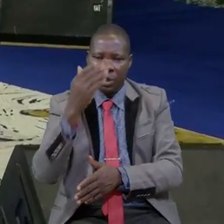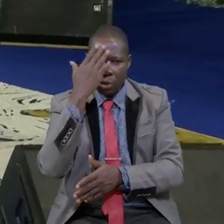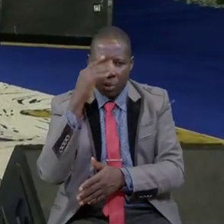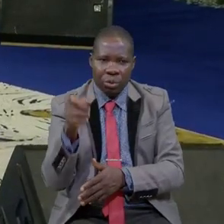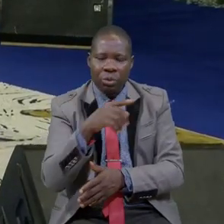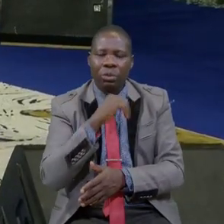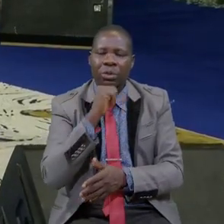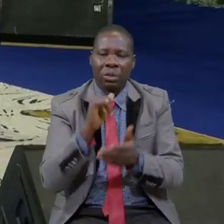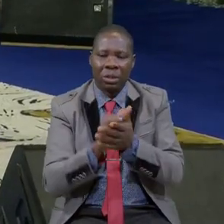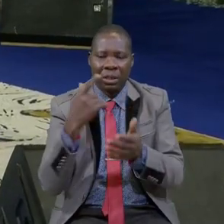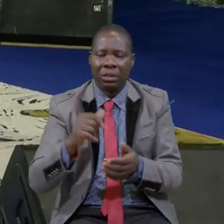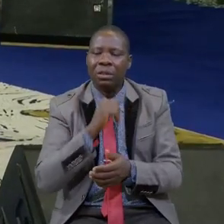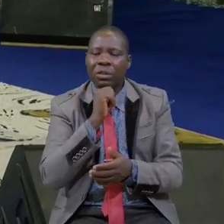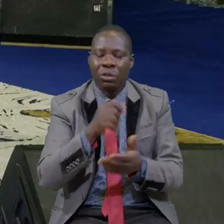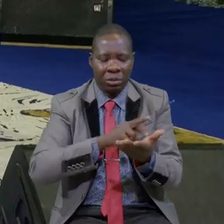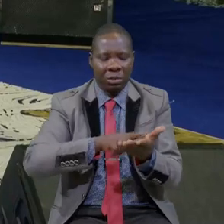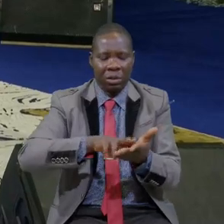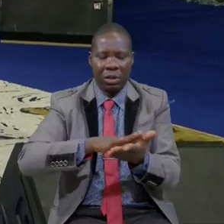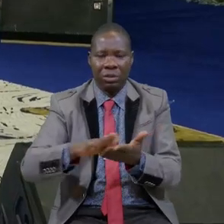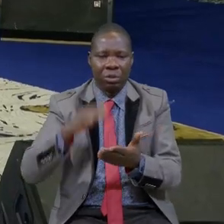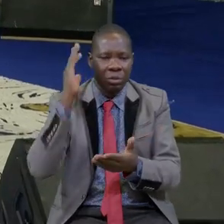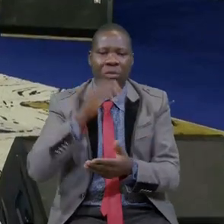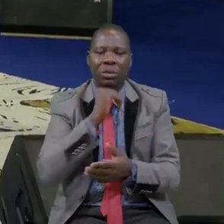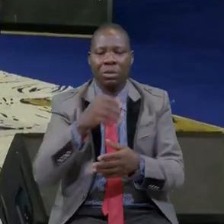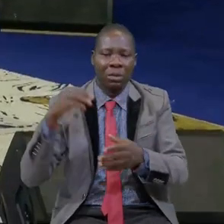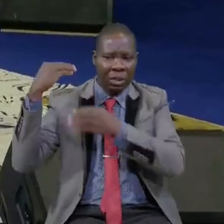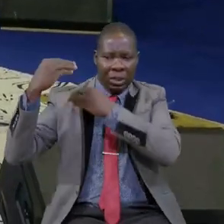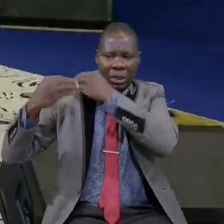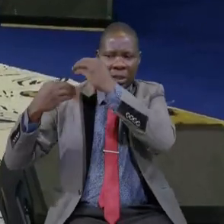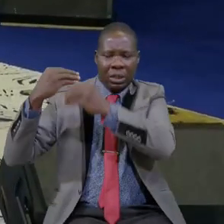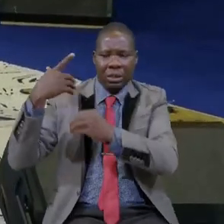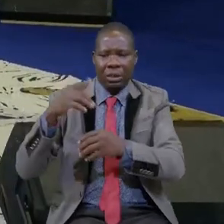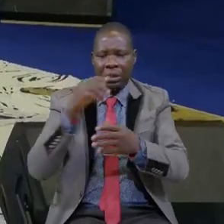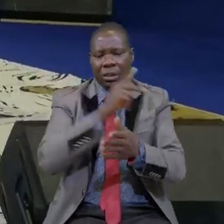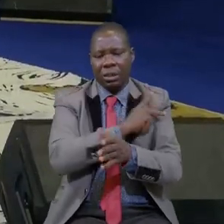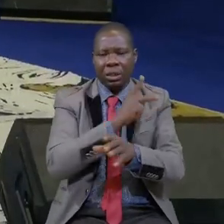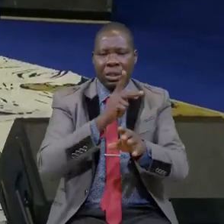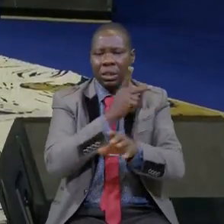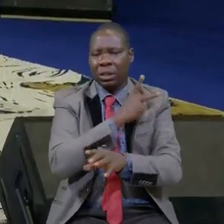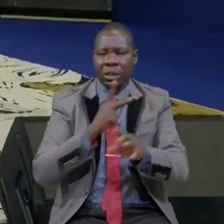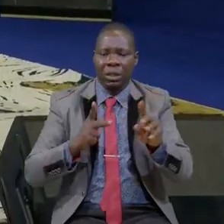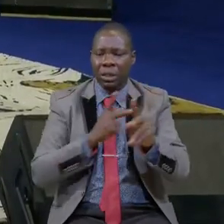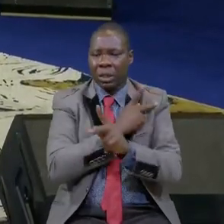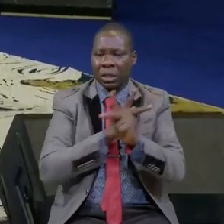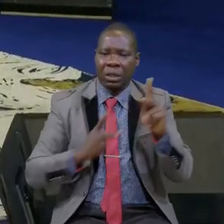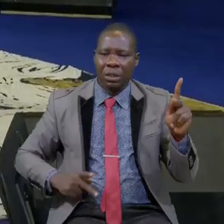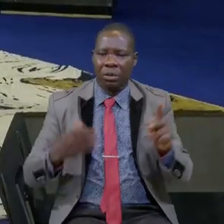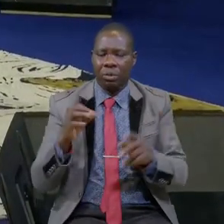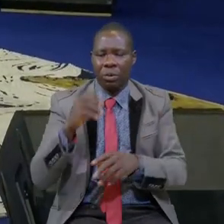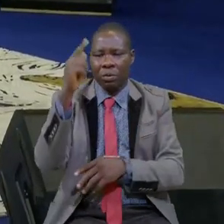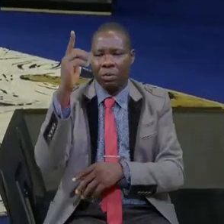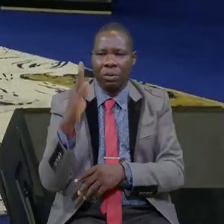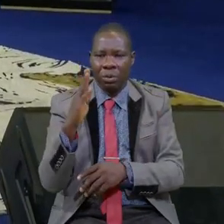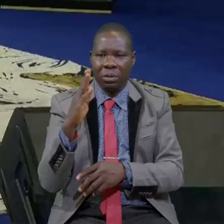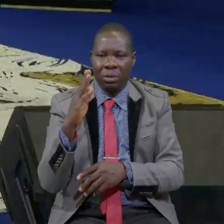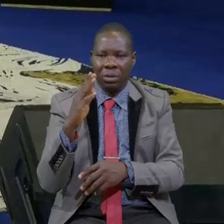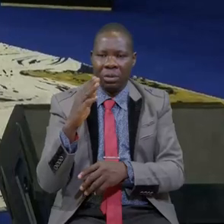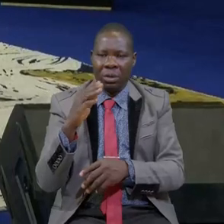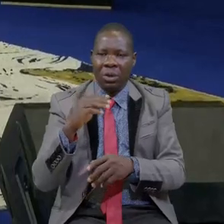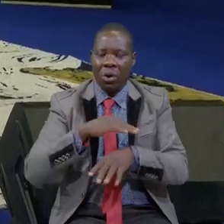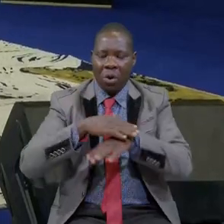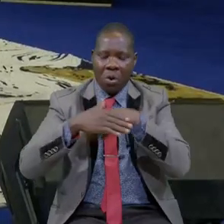unrighteous shall not inherit the kingdom of God? Religious or righteous,